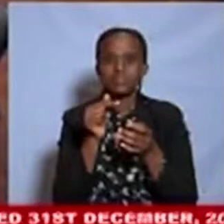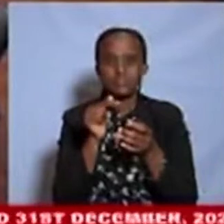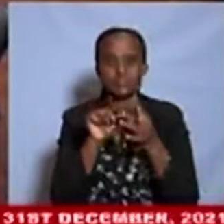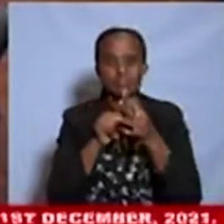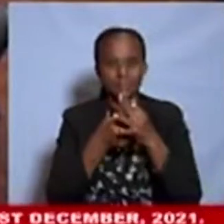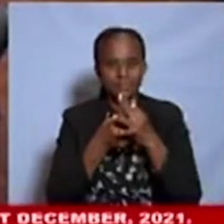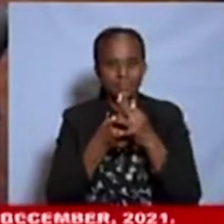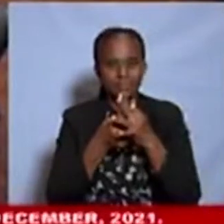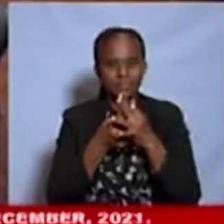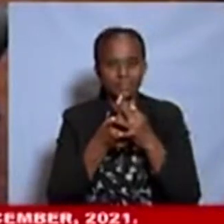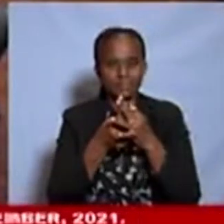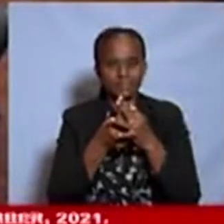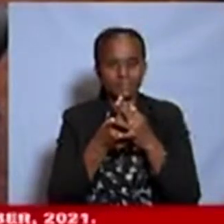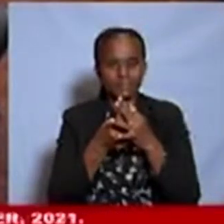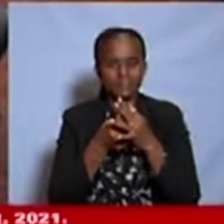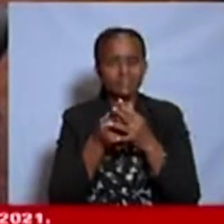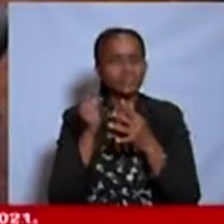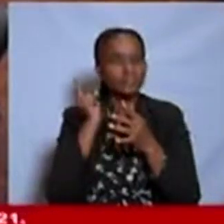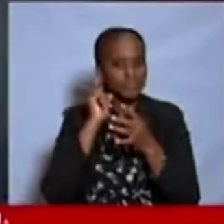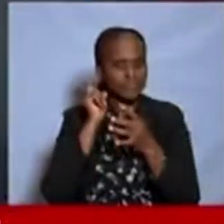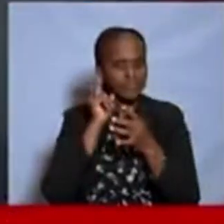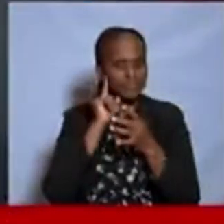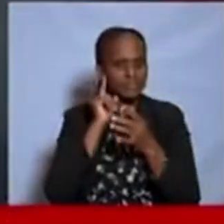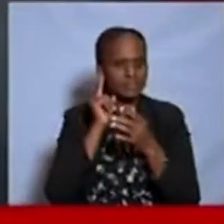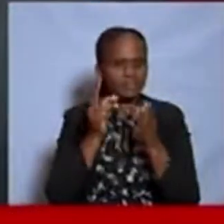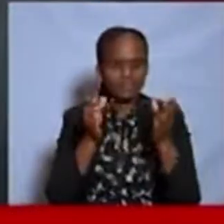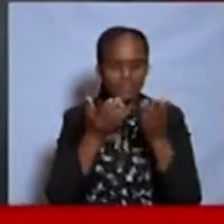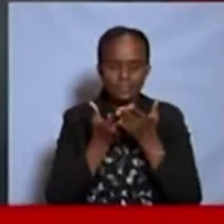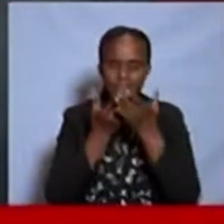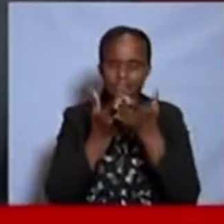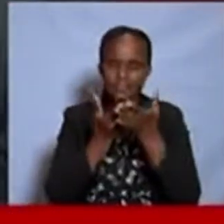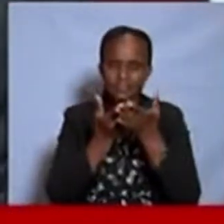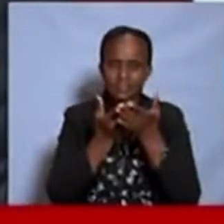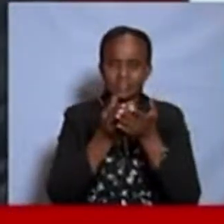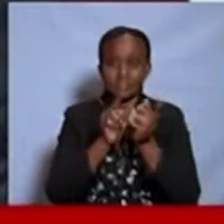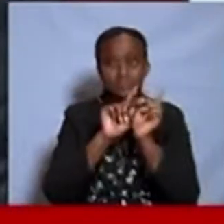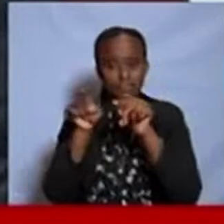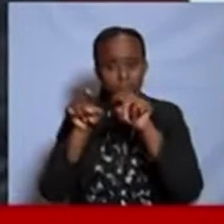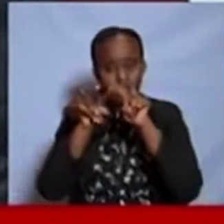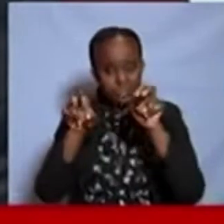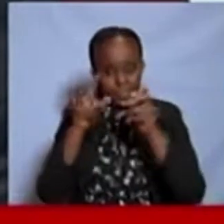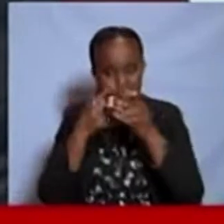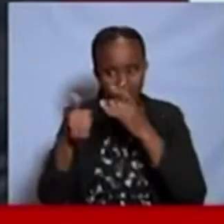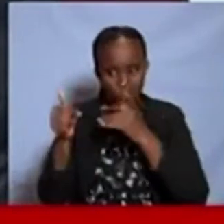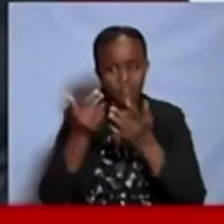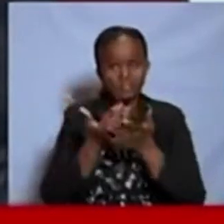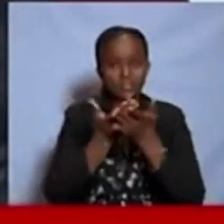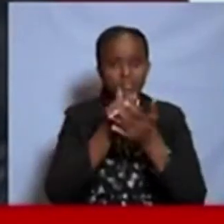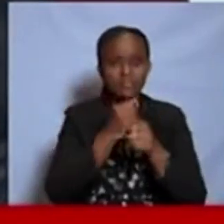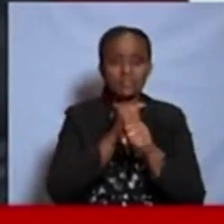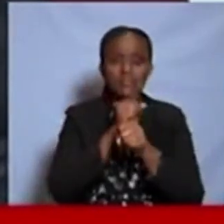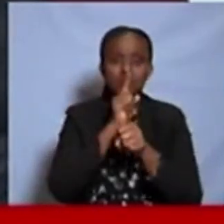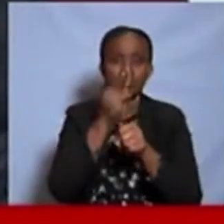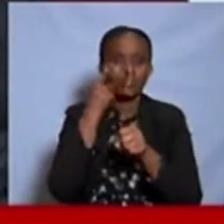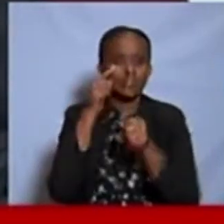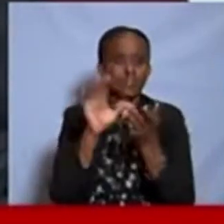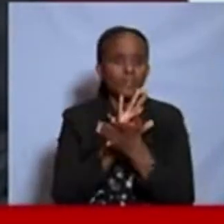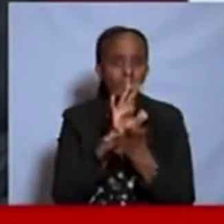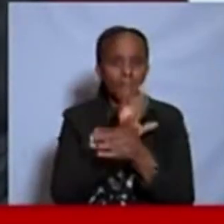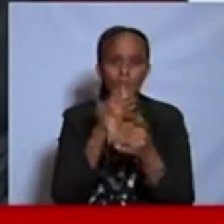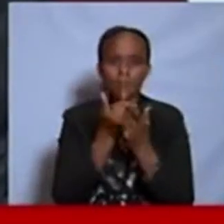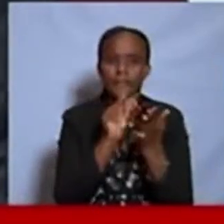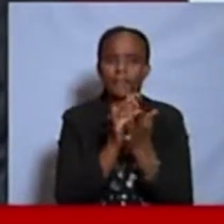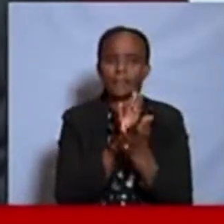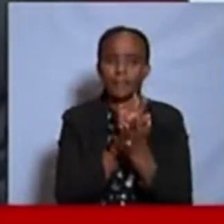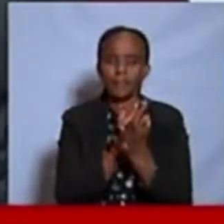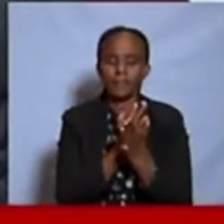that we note your submission to the committee. We will come and verify what you have submitted, make sure that all the documents are in place.